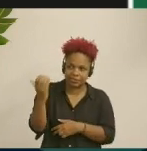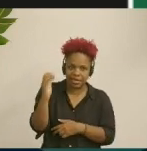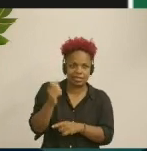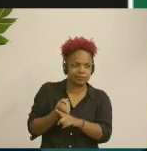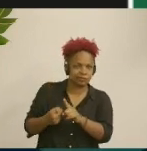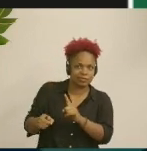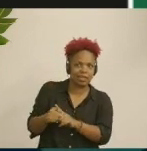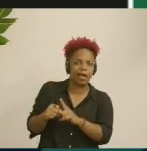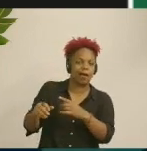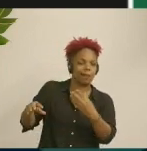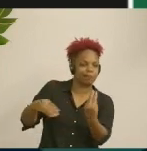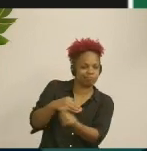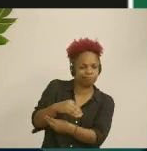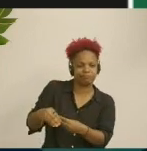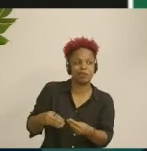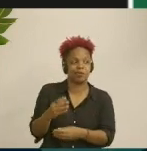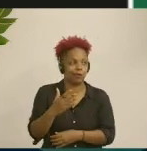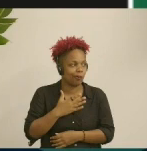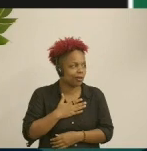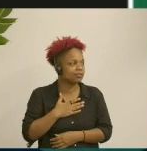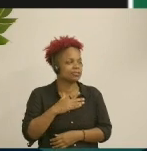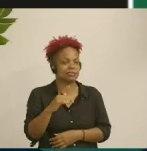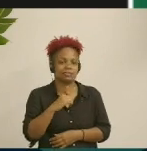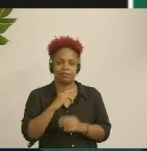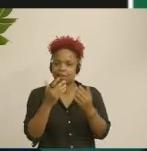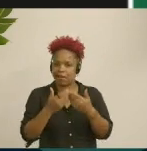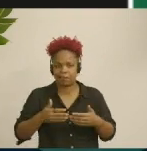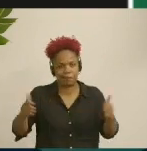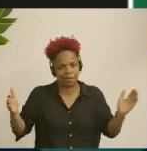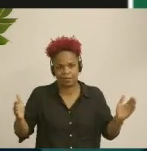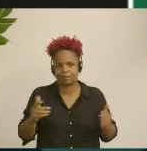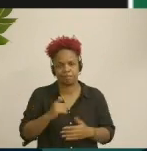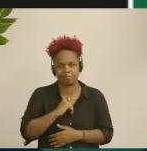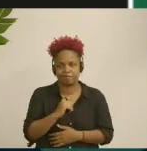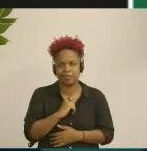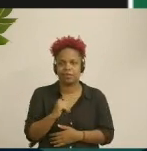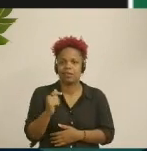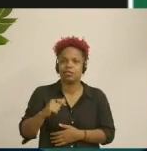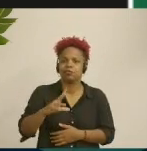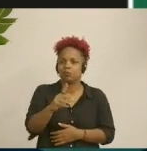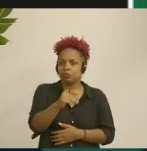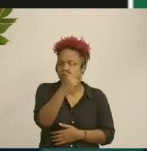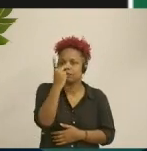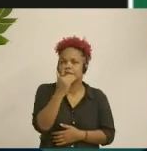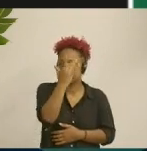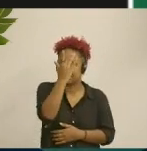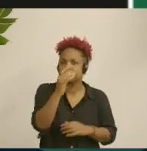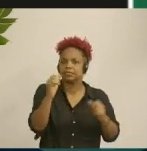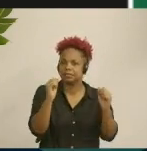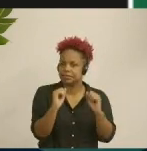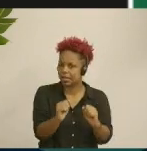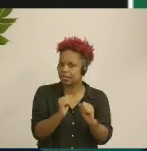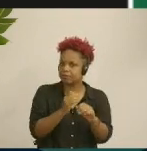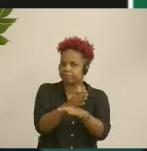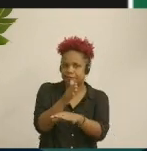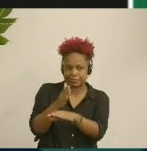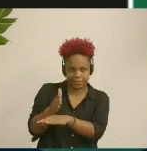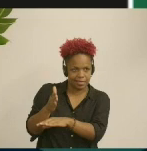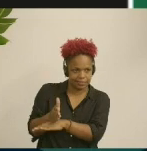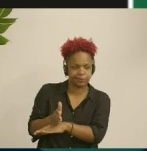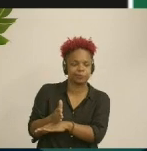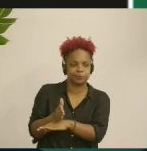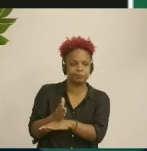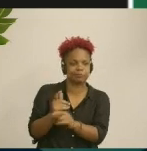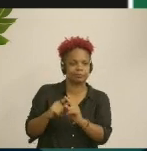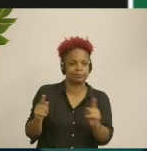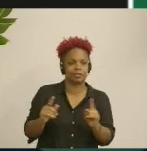movable tent, being in the streets, making it as easy as possible to gain access to this support and this healthcare. So bravo to